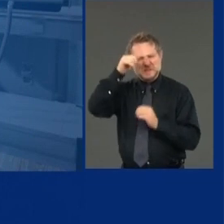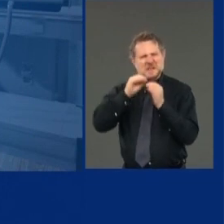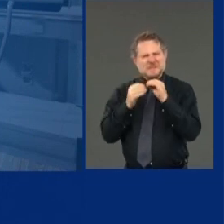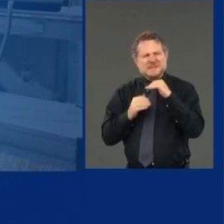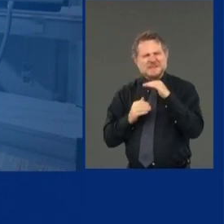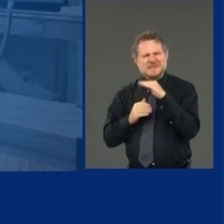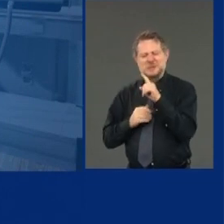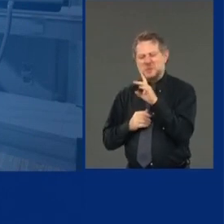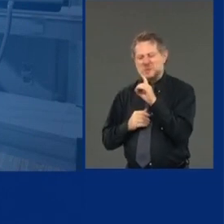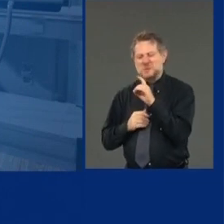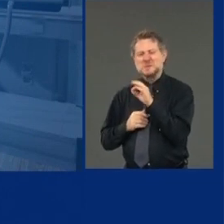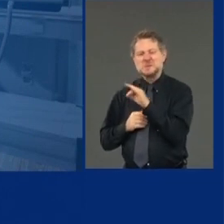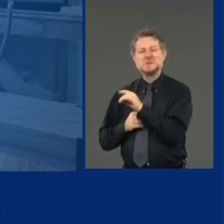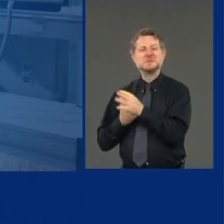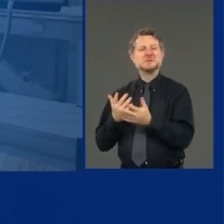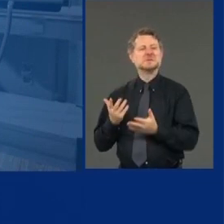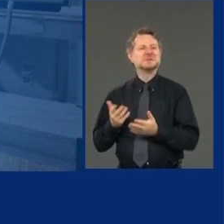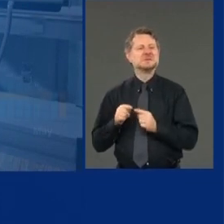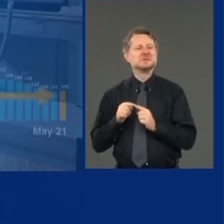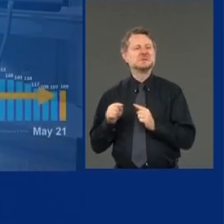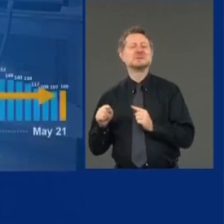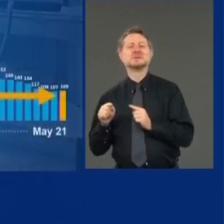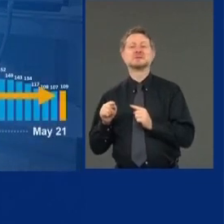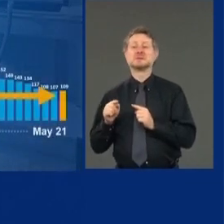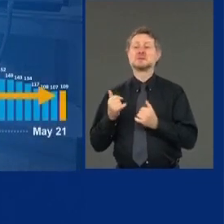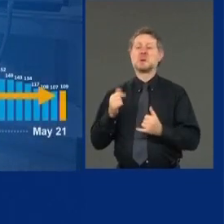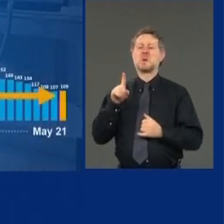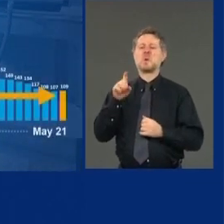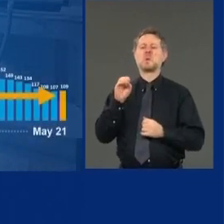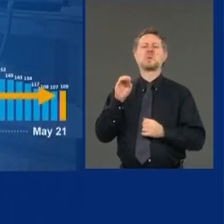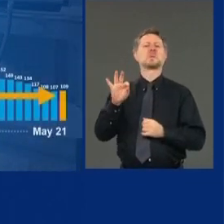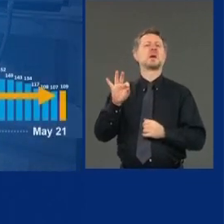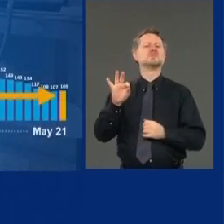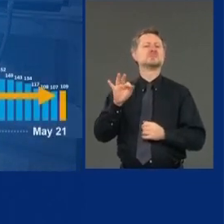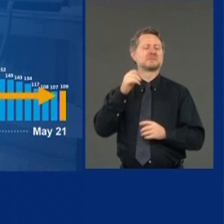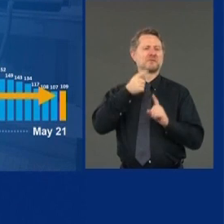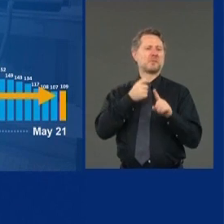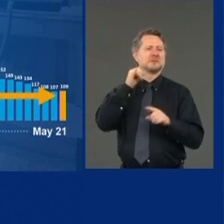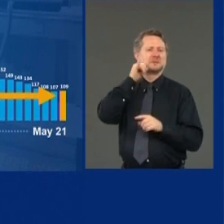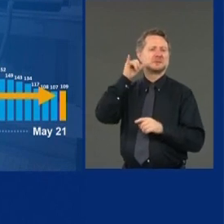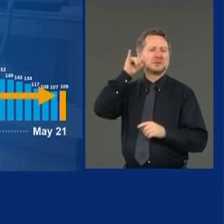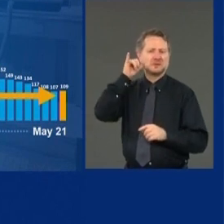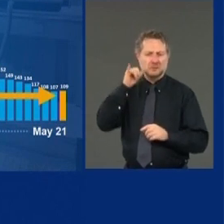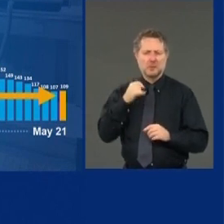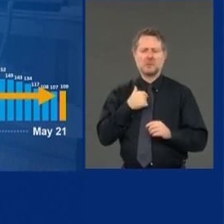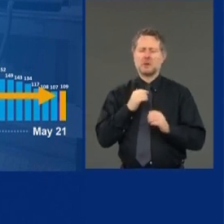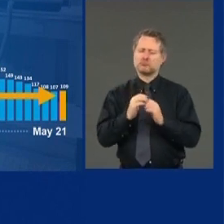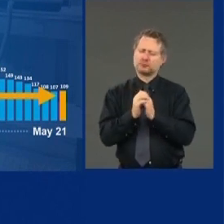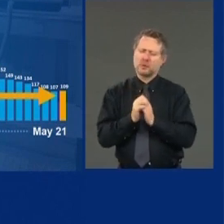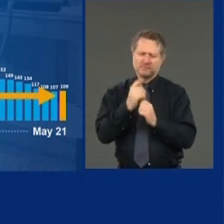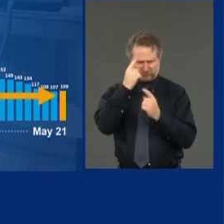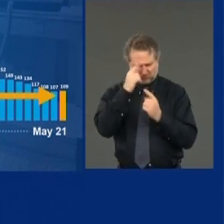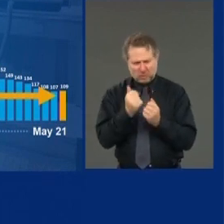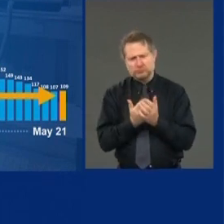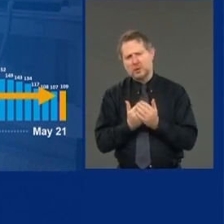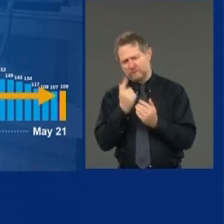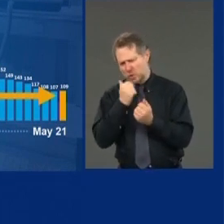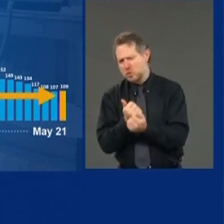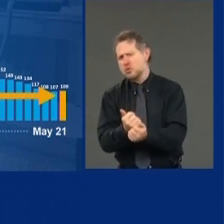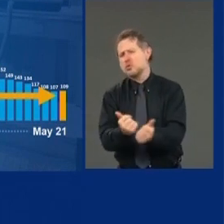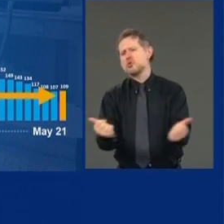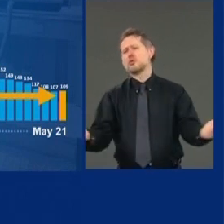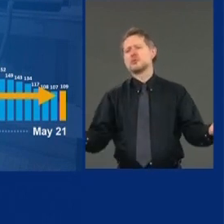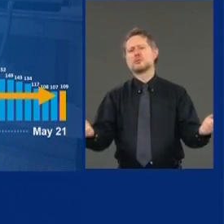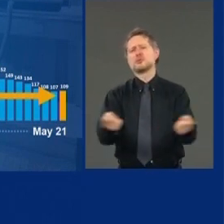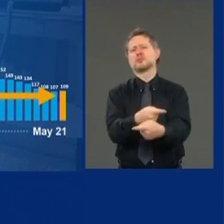way down, but it's 109 yesterday. They were all in our thoughts and prayers. Again, you see how